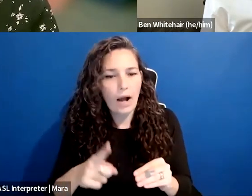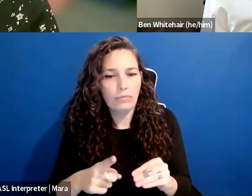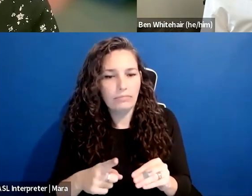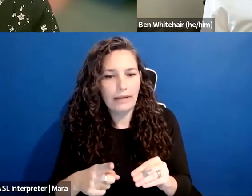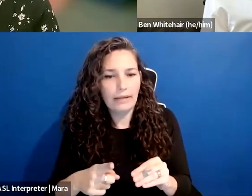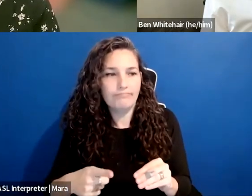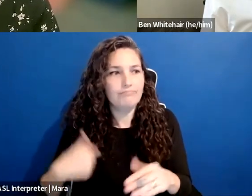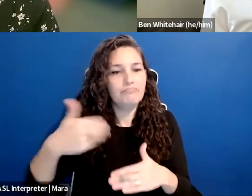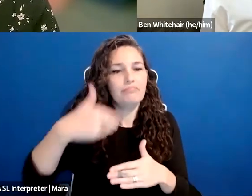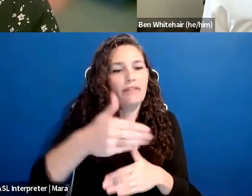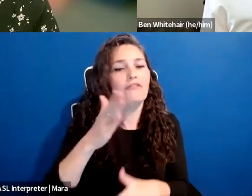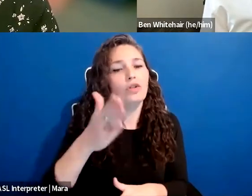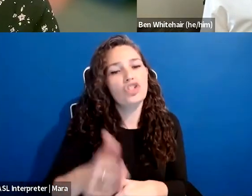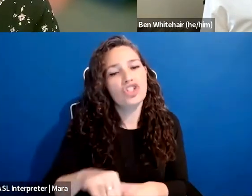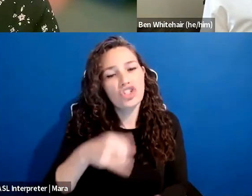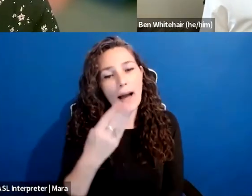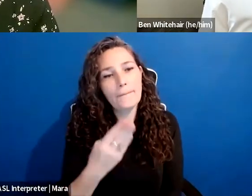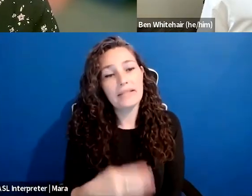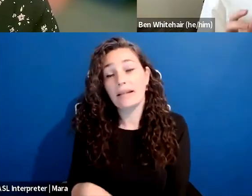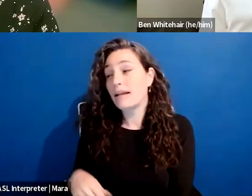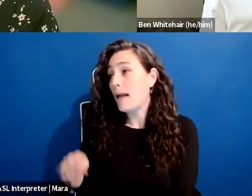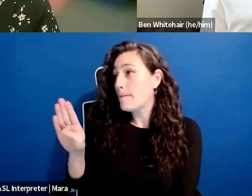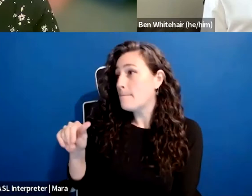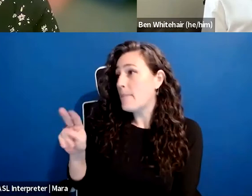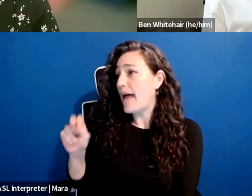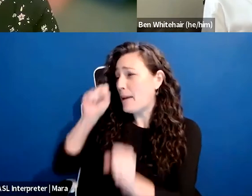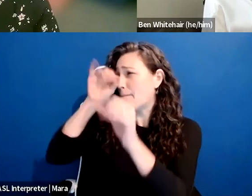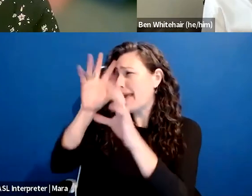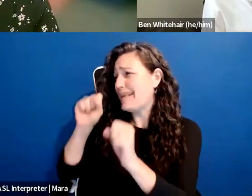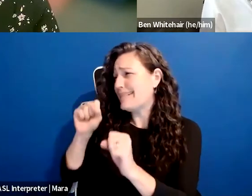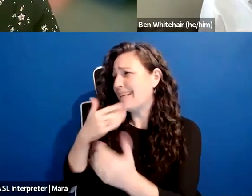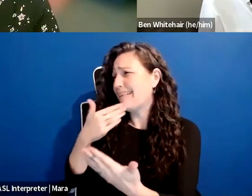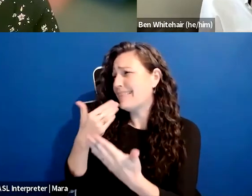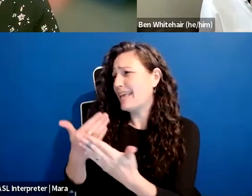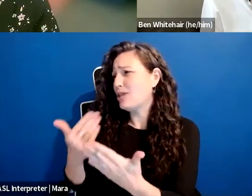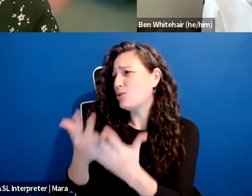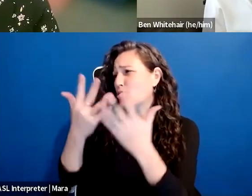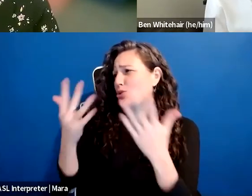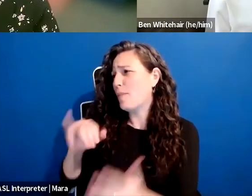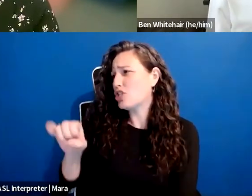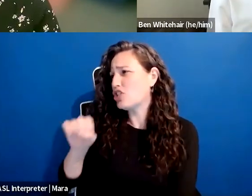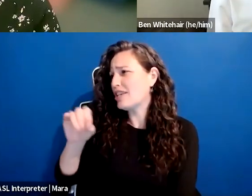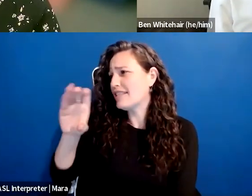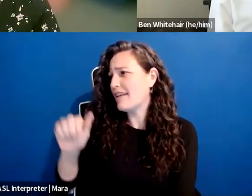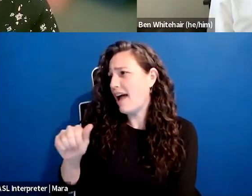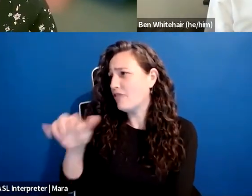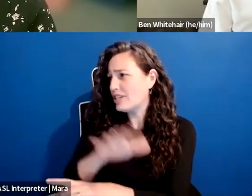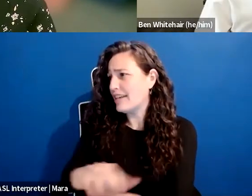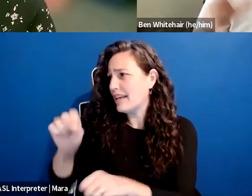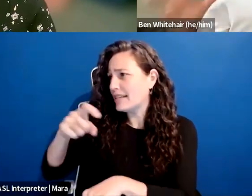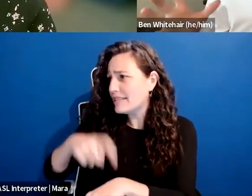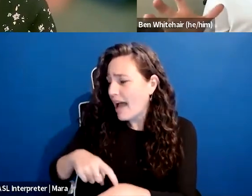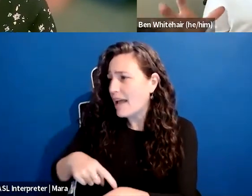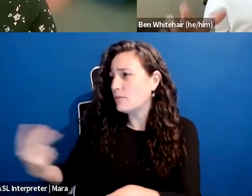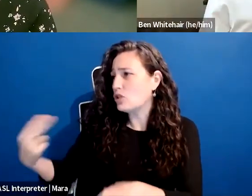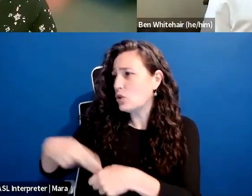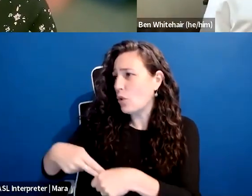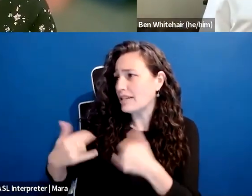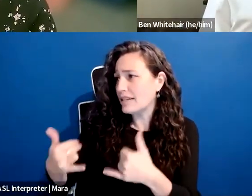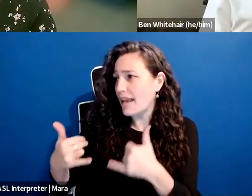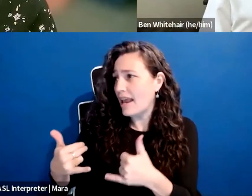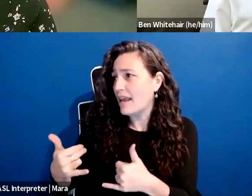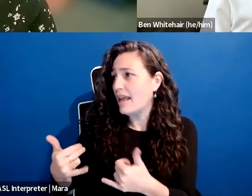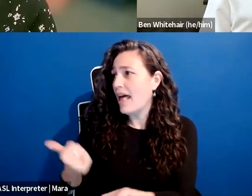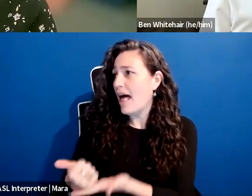job. Amazing. Amazing. Jessica, thank you so much for taking the time to be here with us today, helping us get a